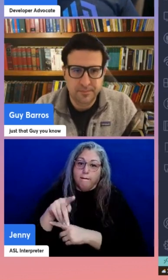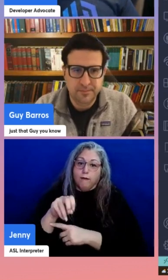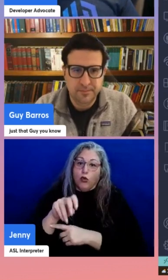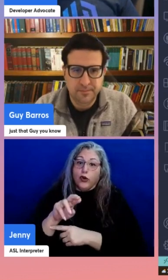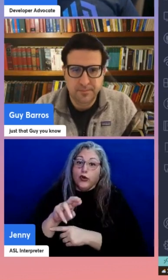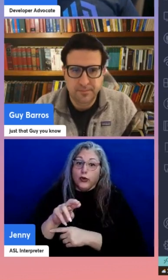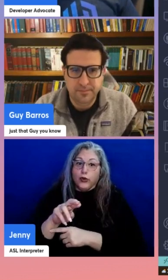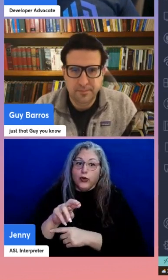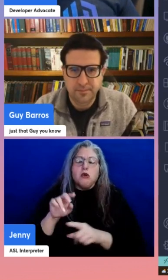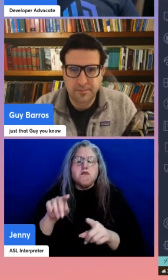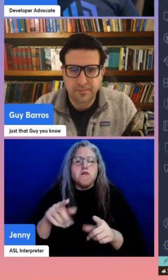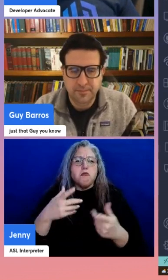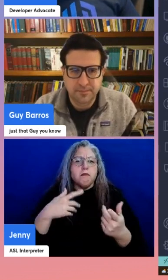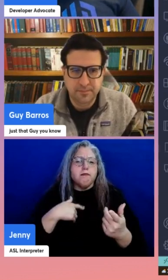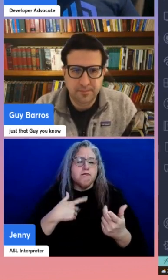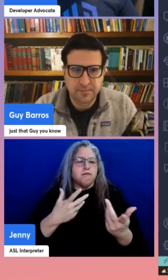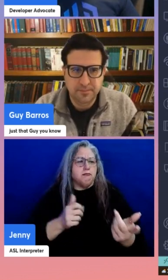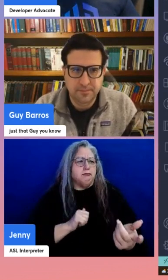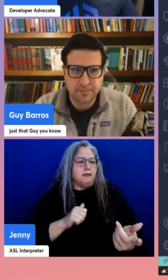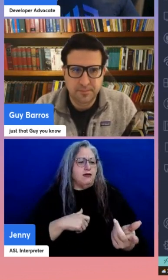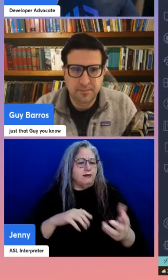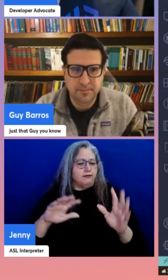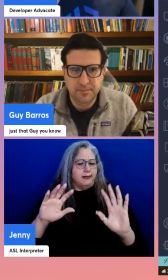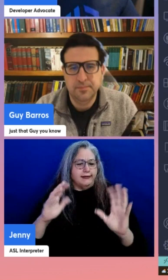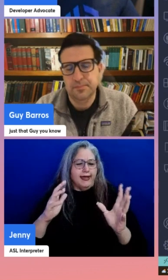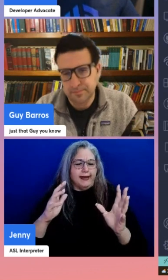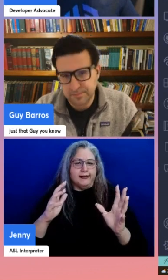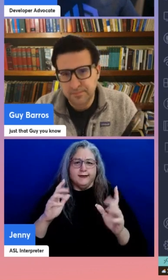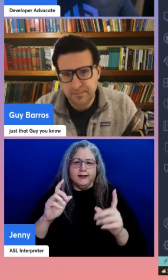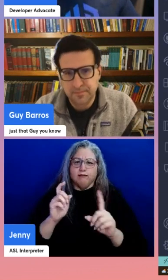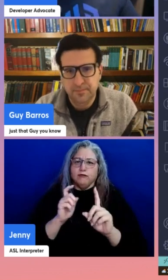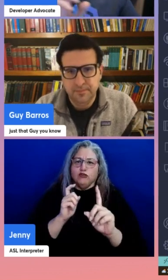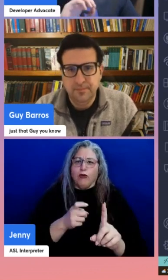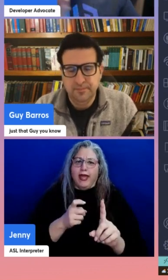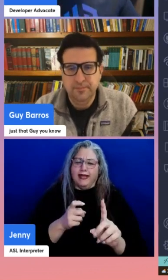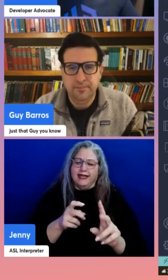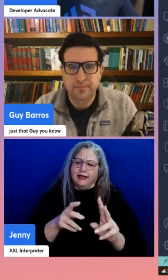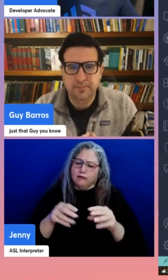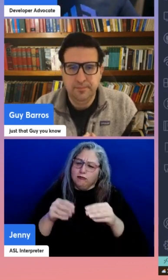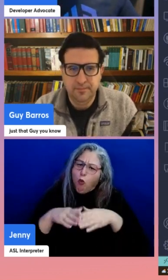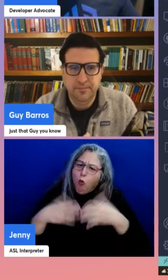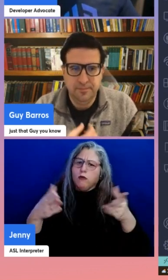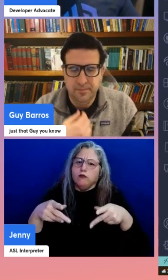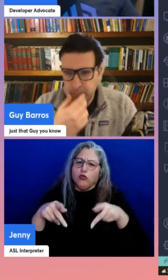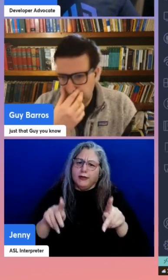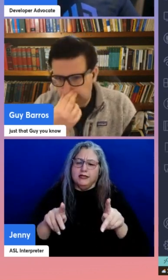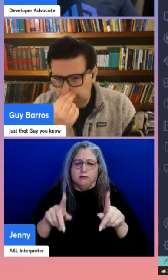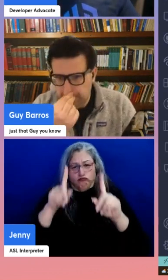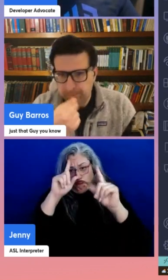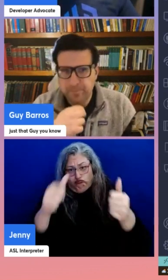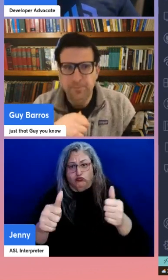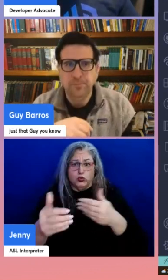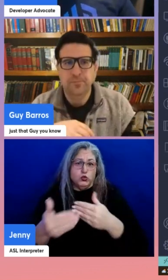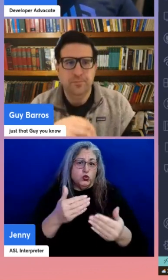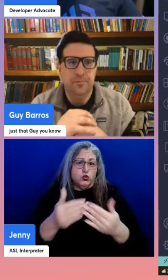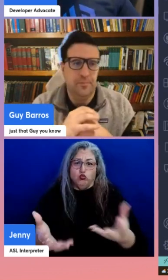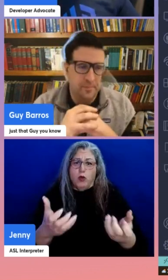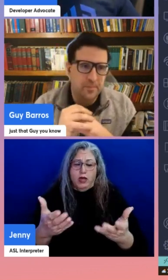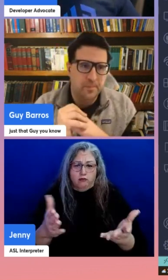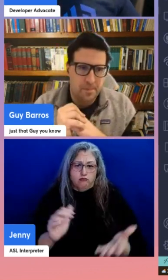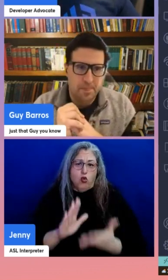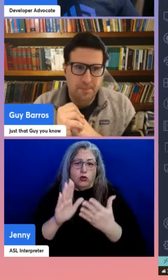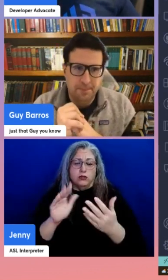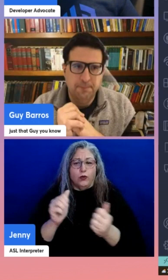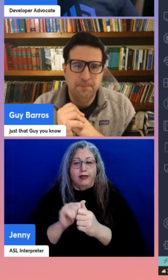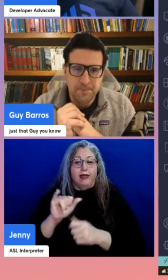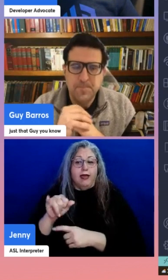I'm kind of granting a very, very permissive kind of, you can do anything approach with the importer,